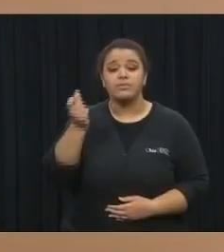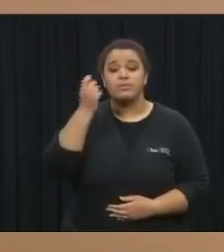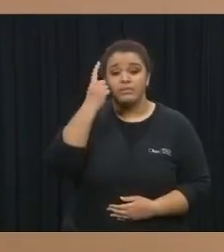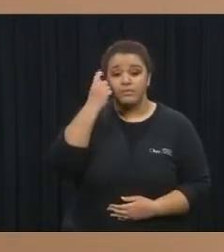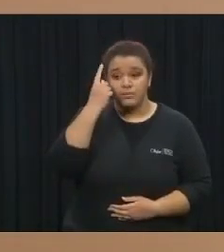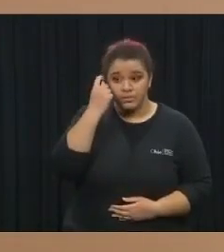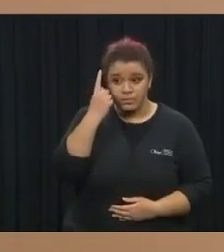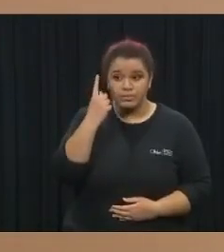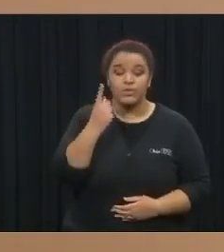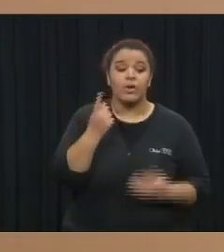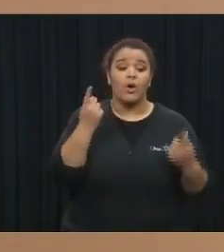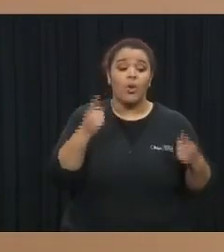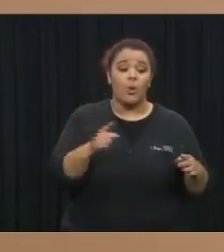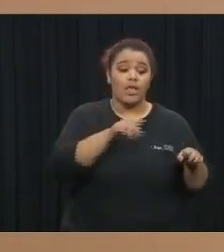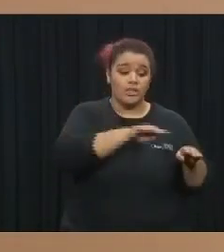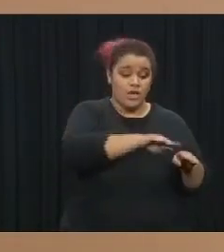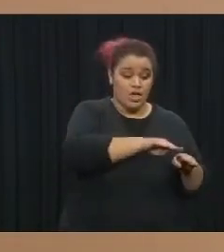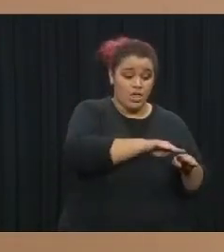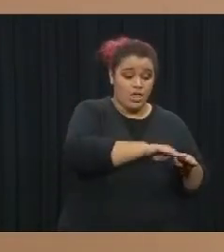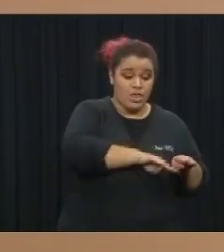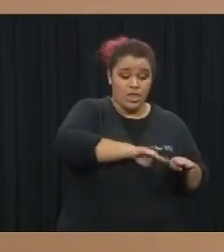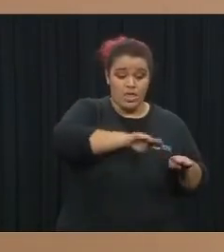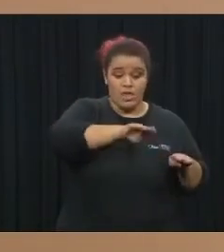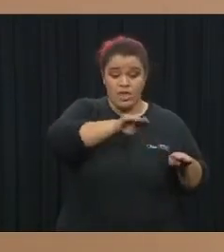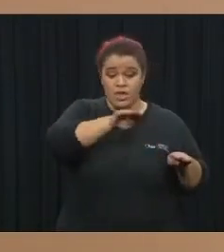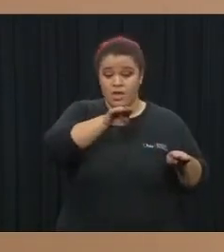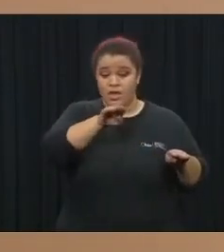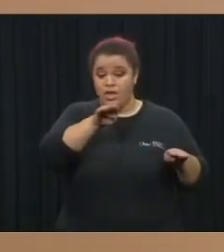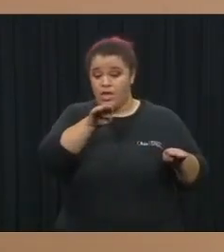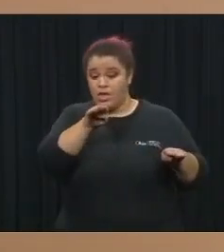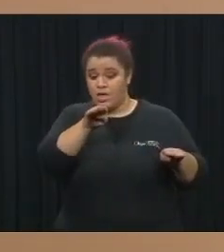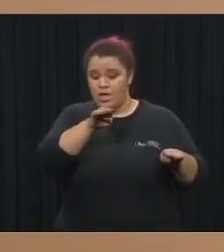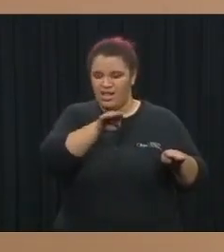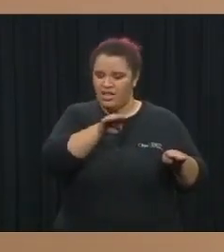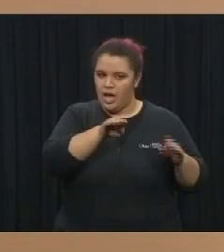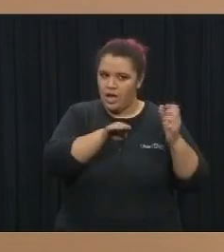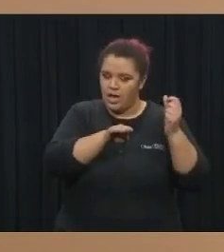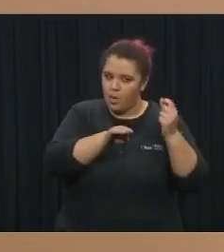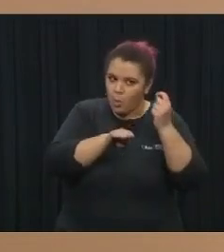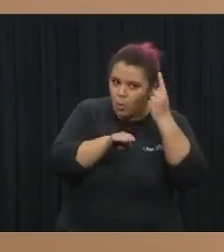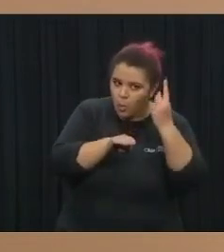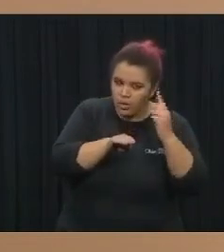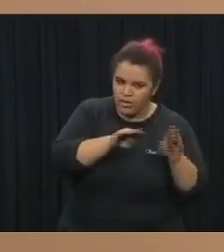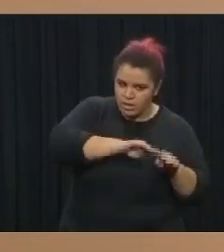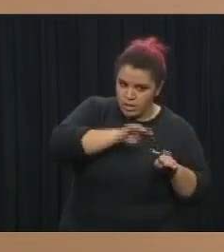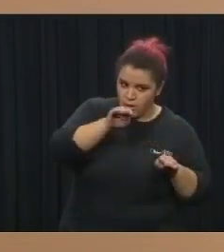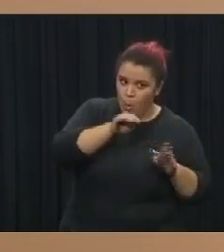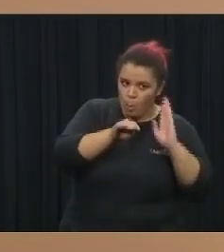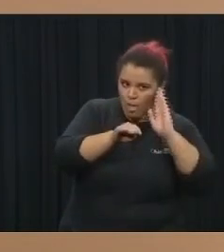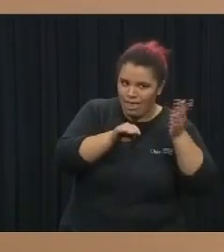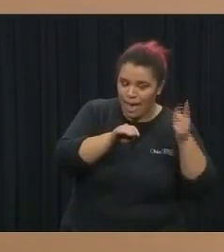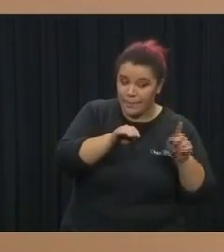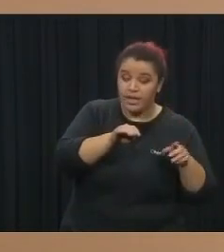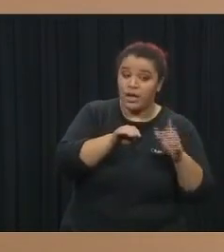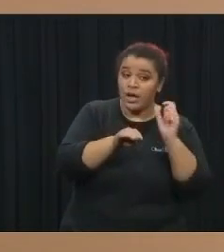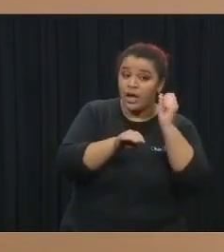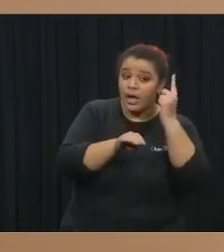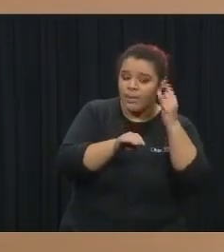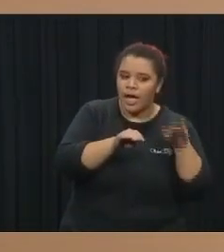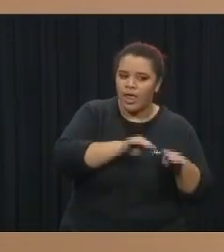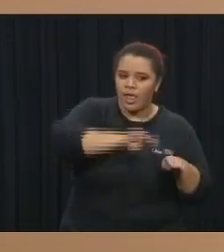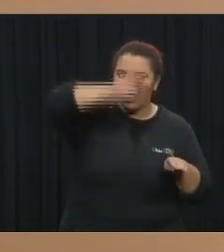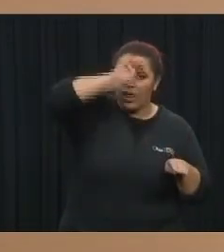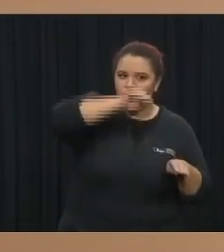surge, because there will be a surge, it's just a matter of how big. How do we withdraw safely? Because there are other facets to the